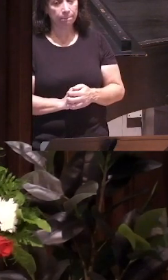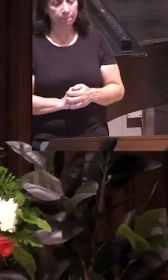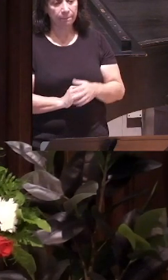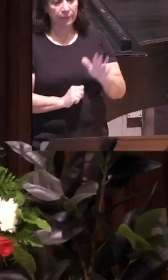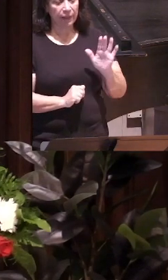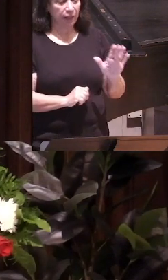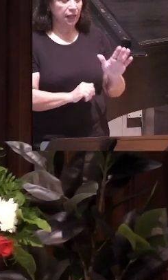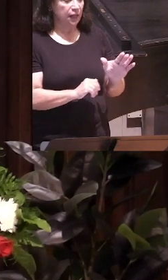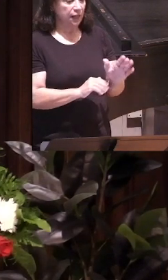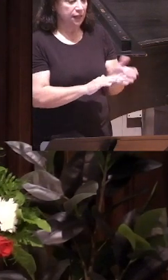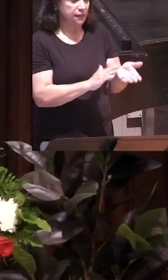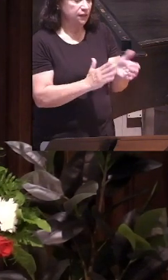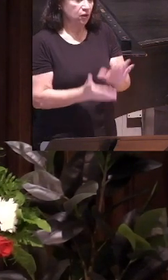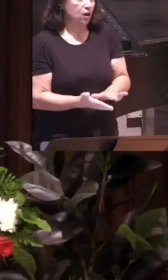His loss is